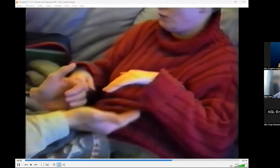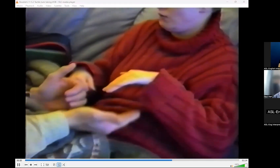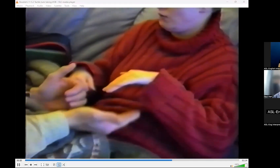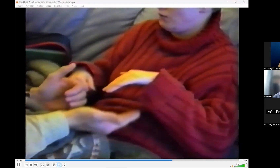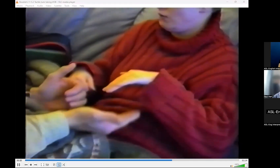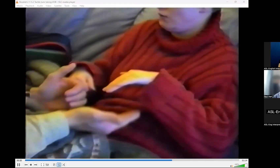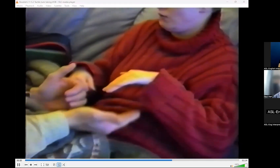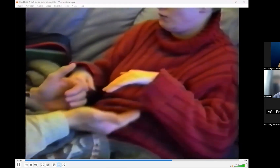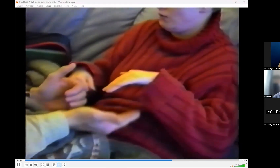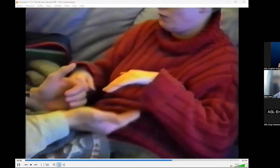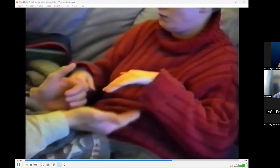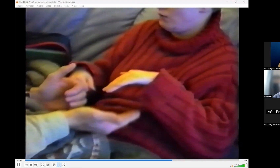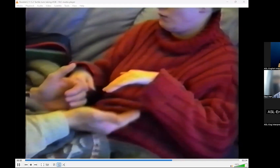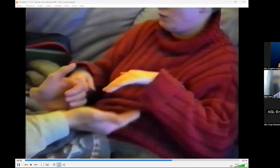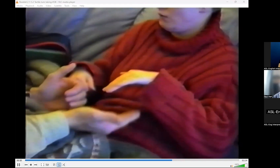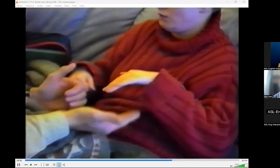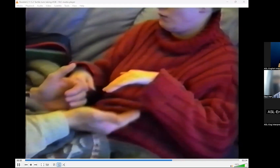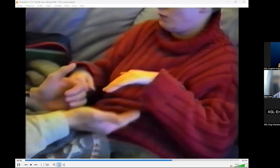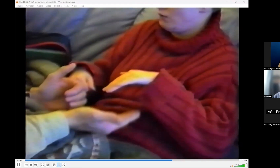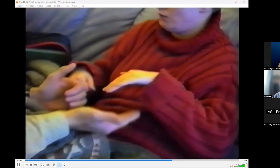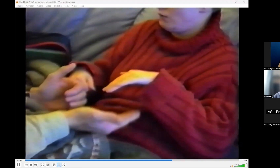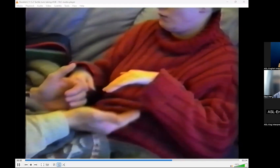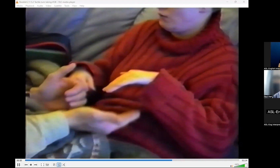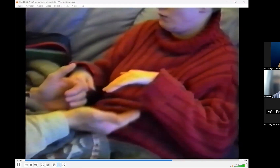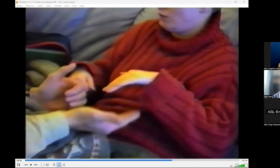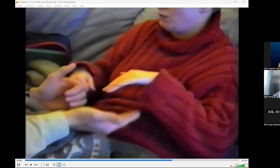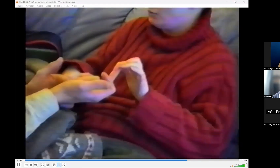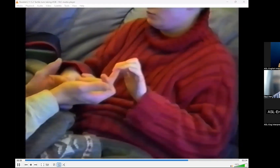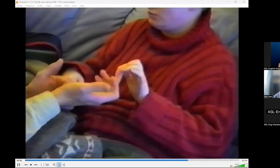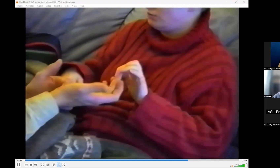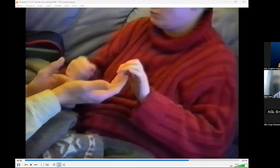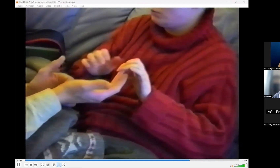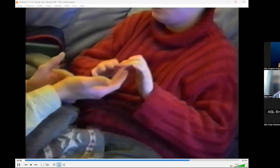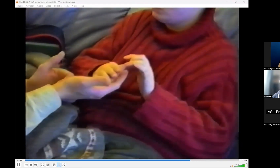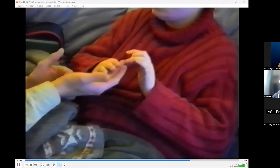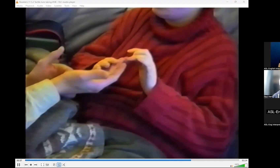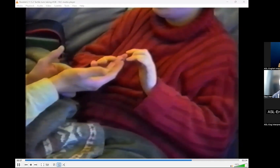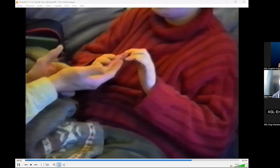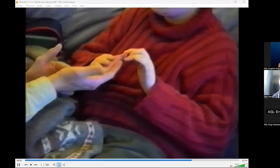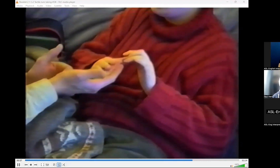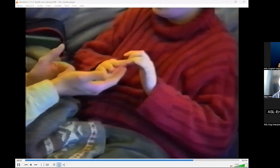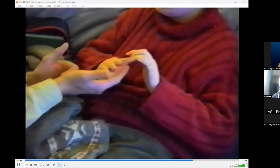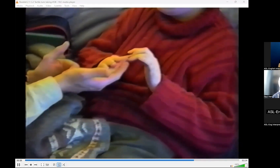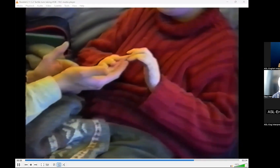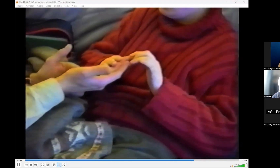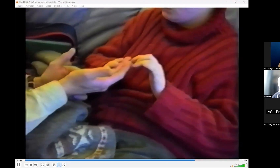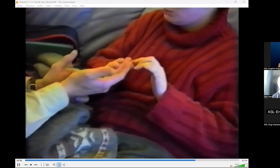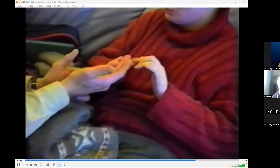Bare på én? Oi.